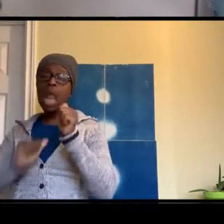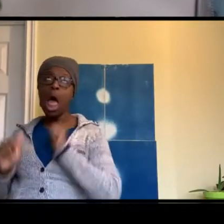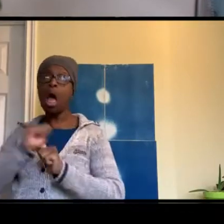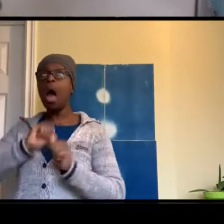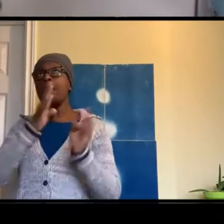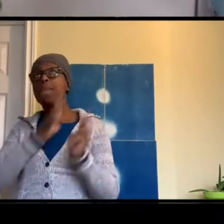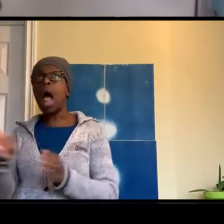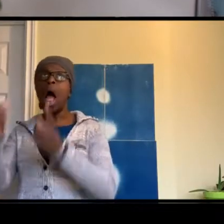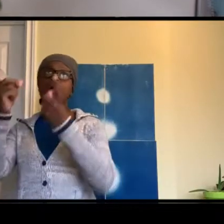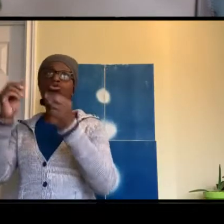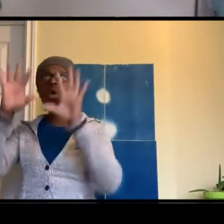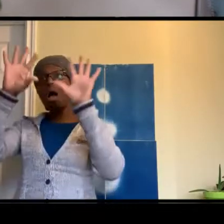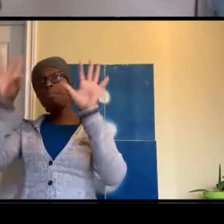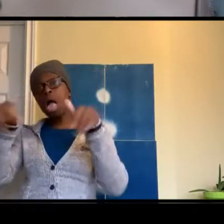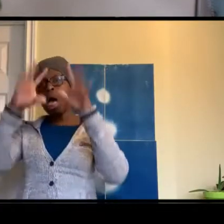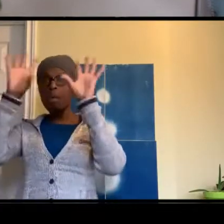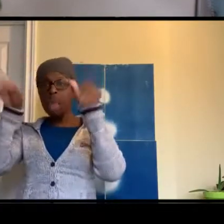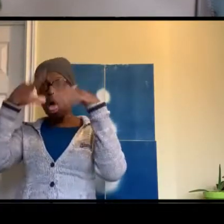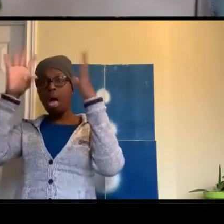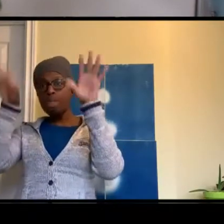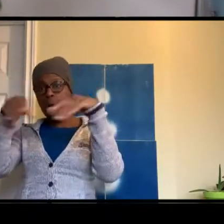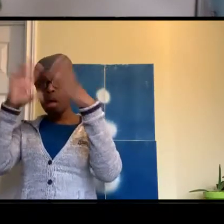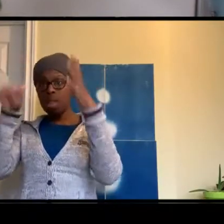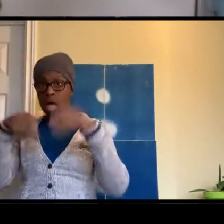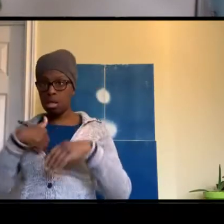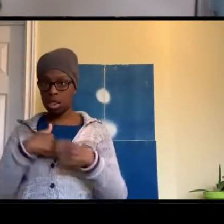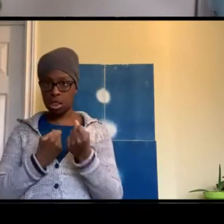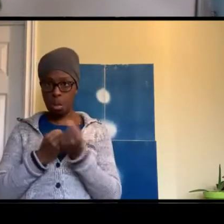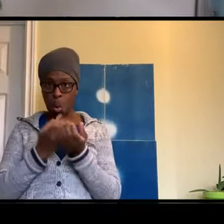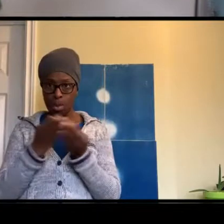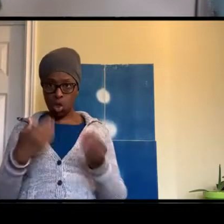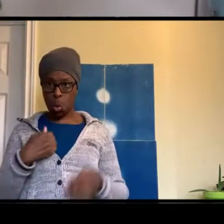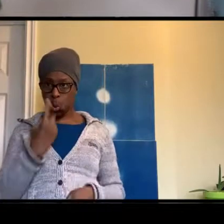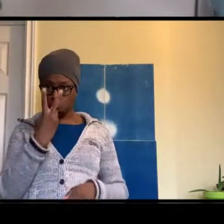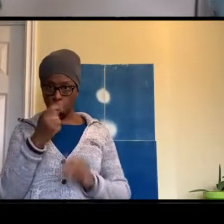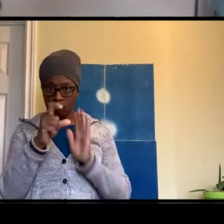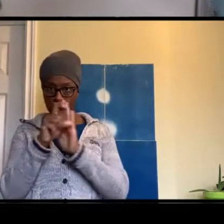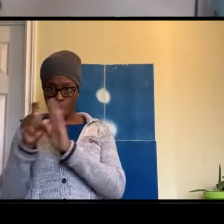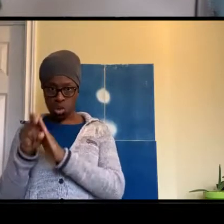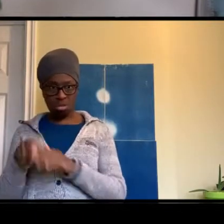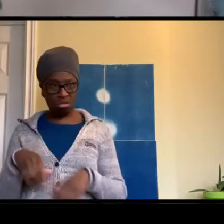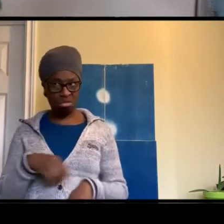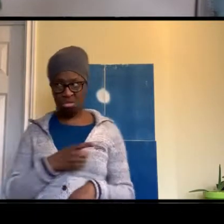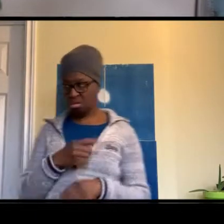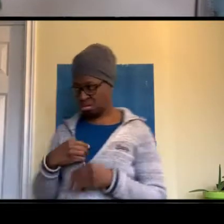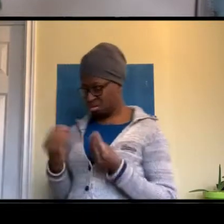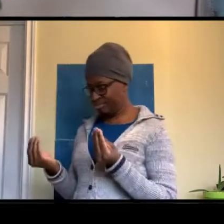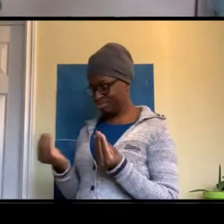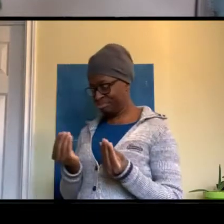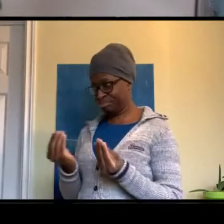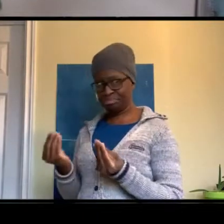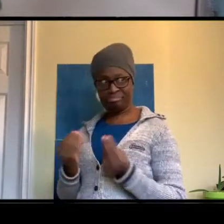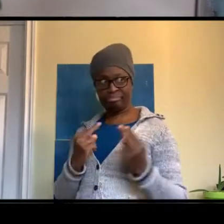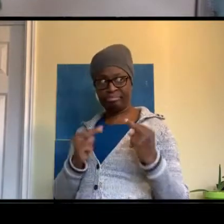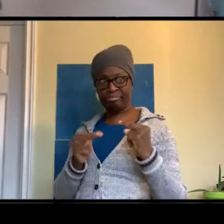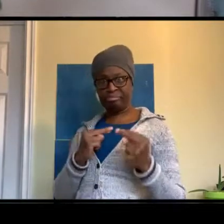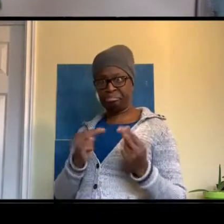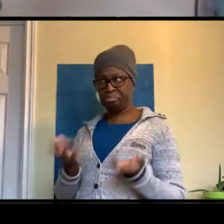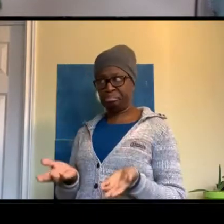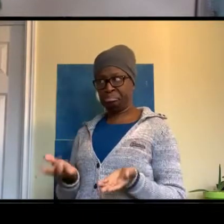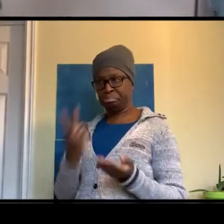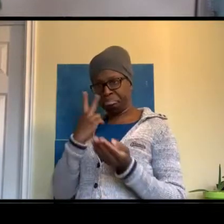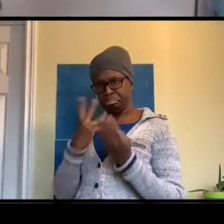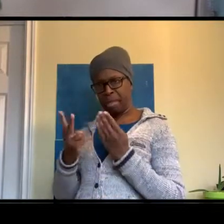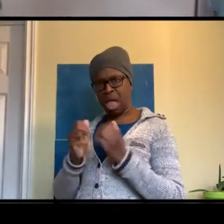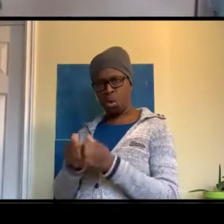a full sort of picture of what this project's going to look like. And the other thing with Arts Nova Scotia that's a hot tip is that